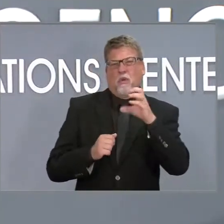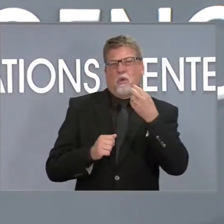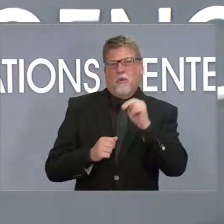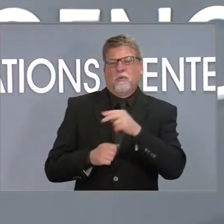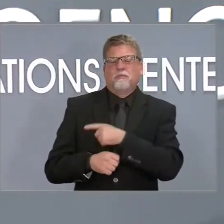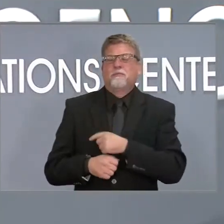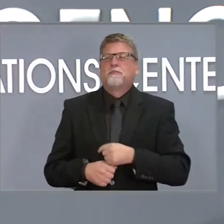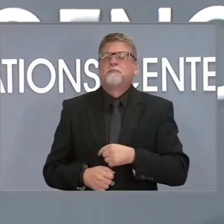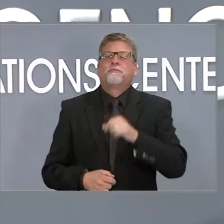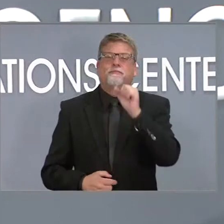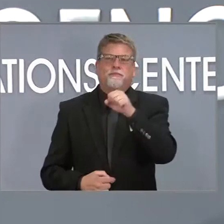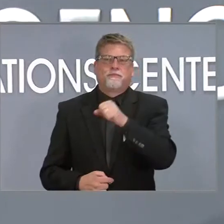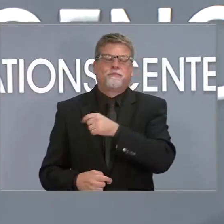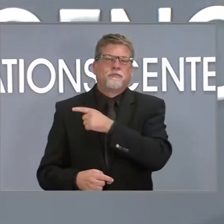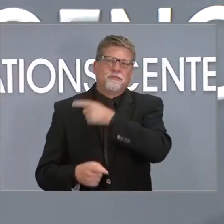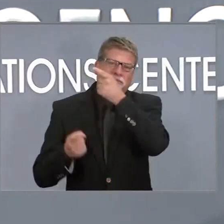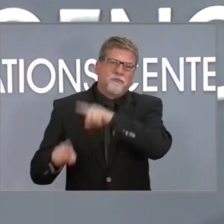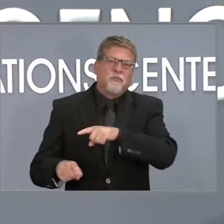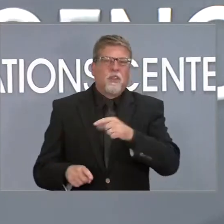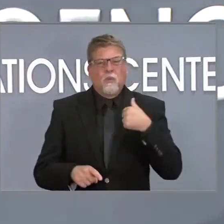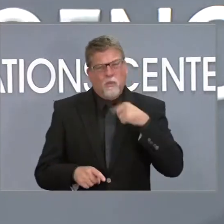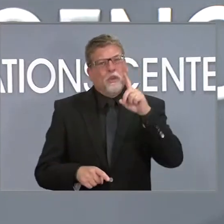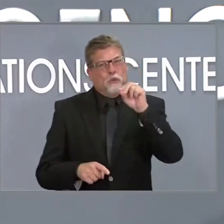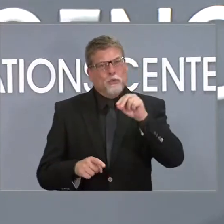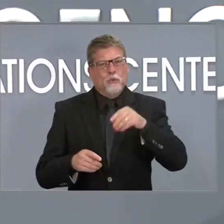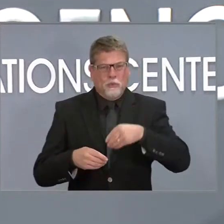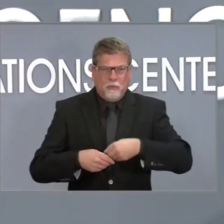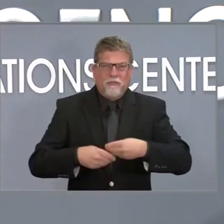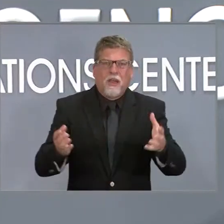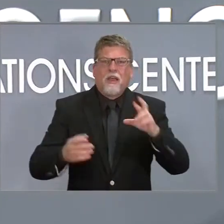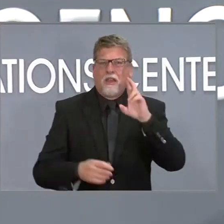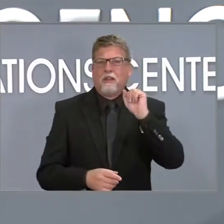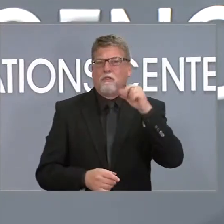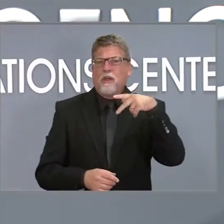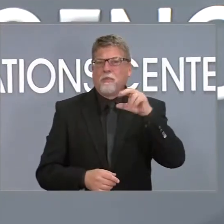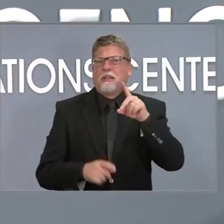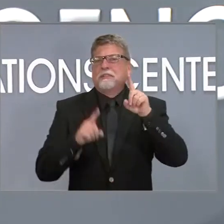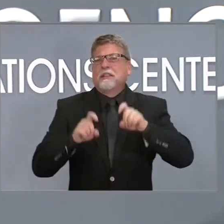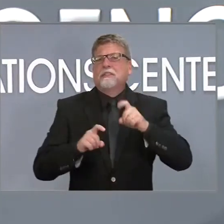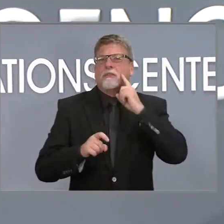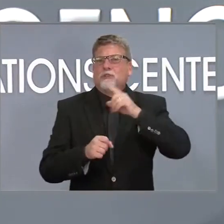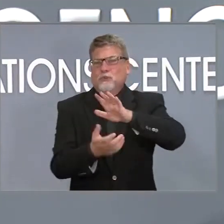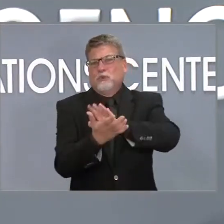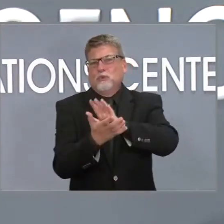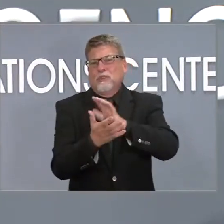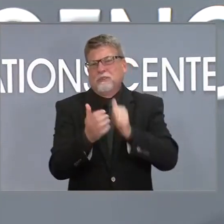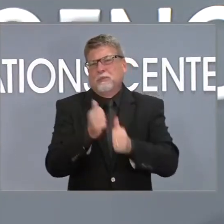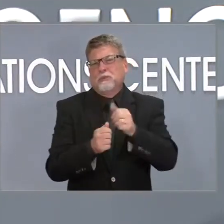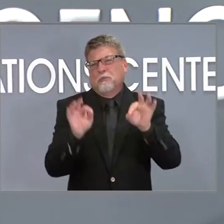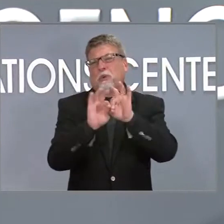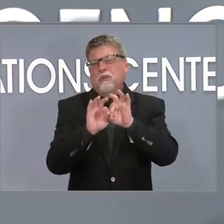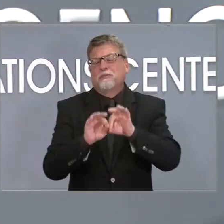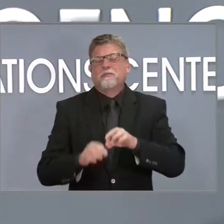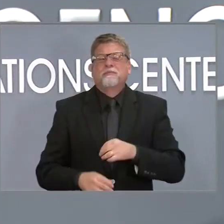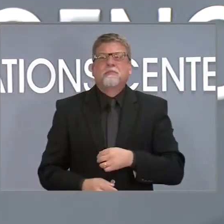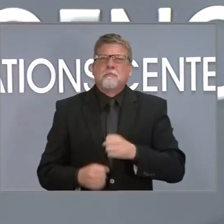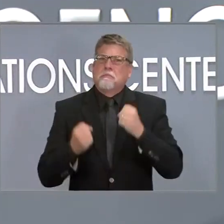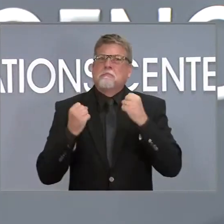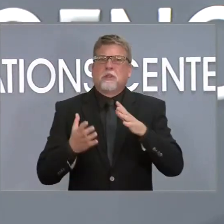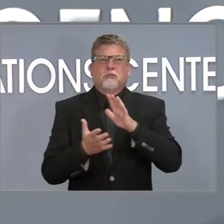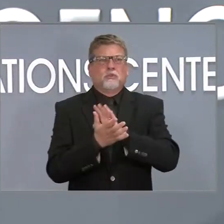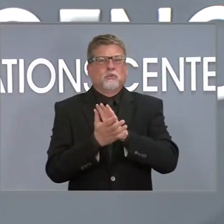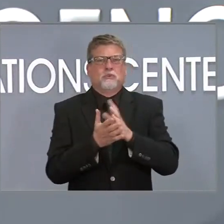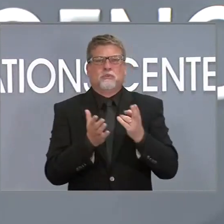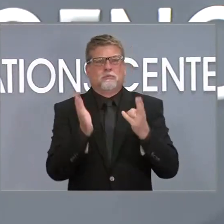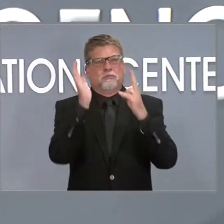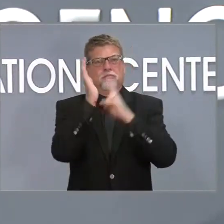things that we're doing, I think most importantly, is getting rapid tests into our schools. I think that's been really important. We've had many schools sign up with